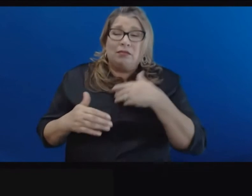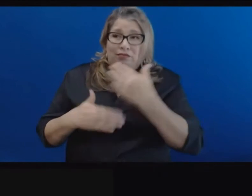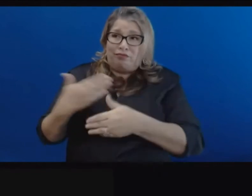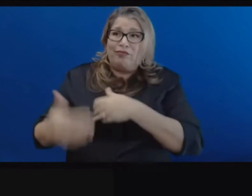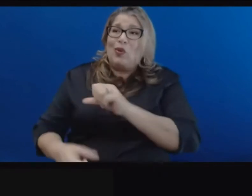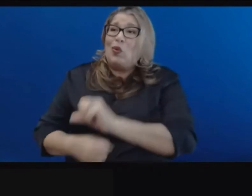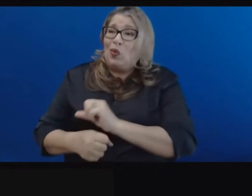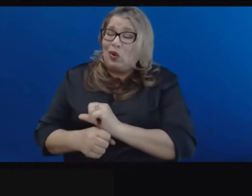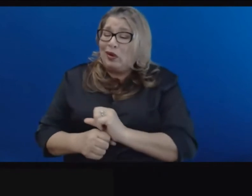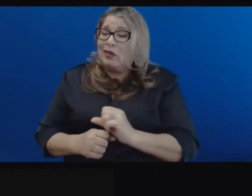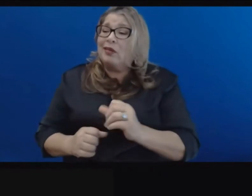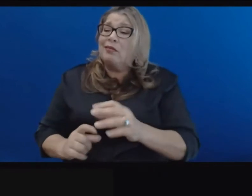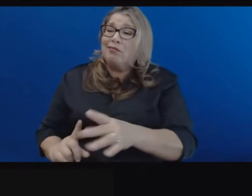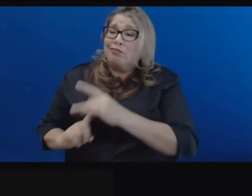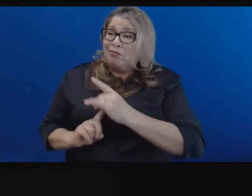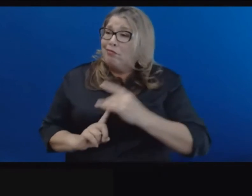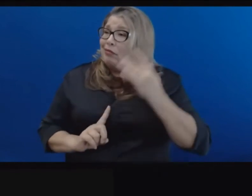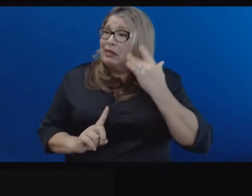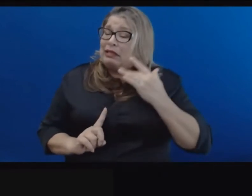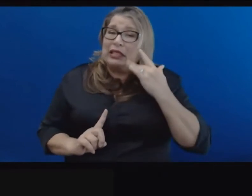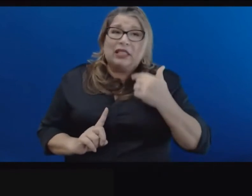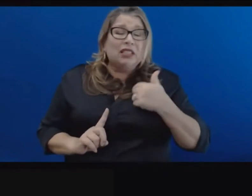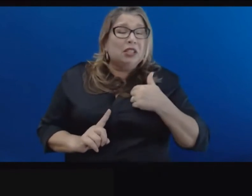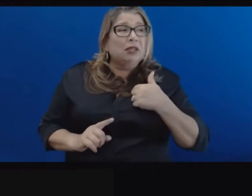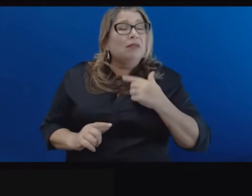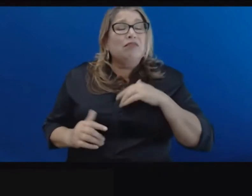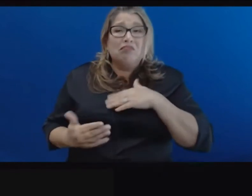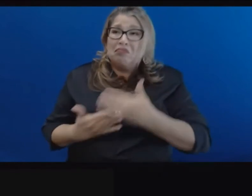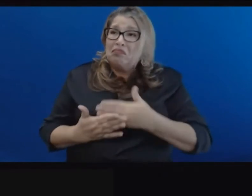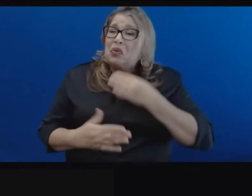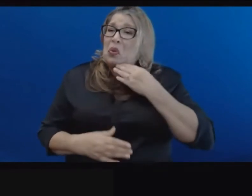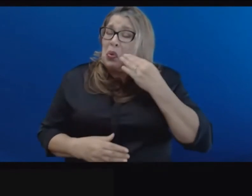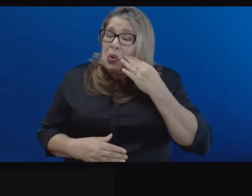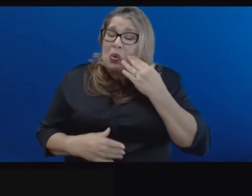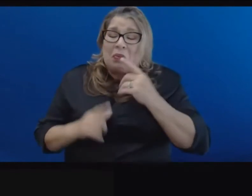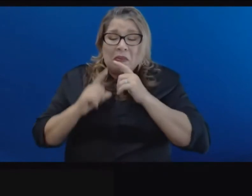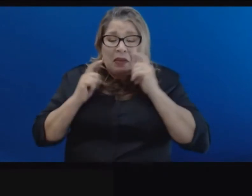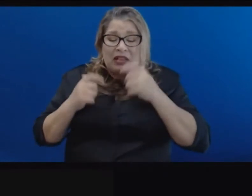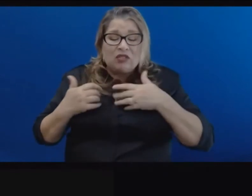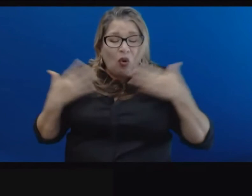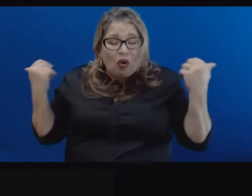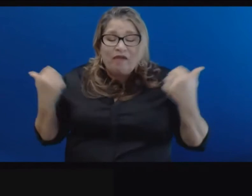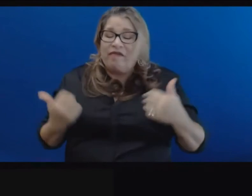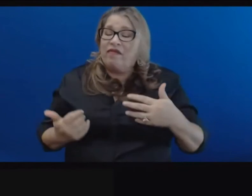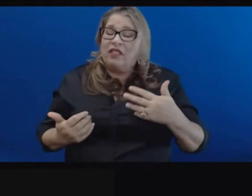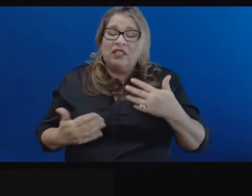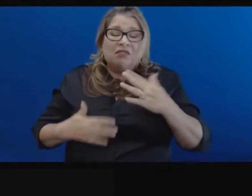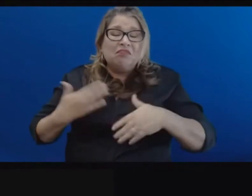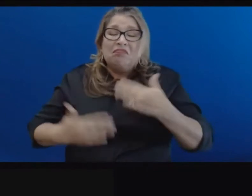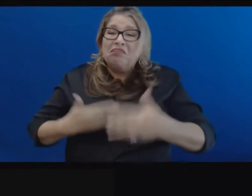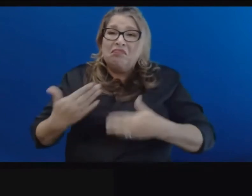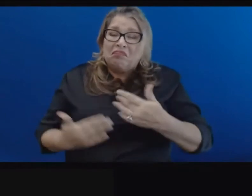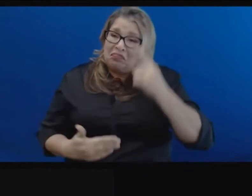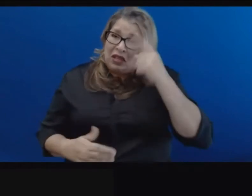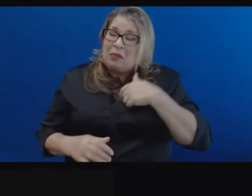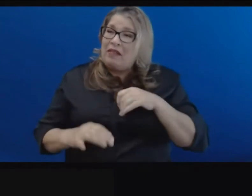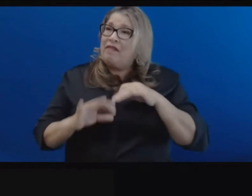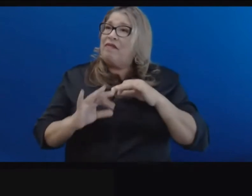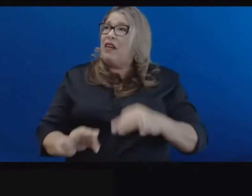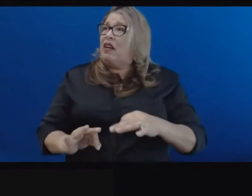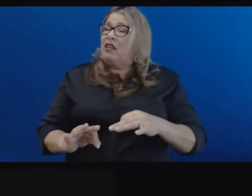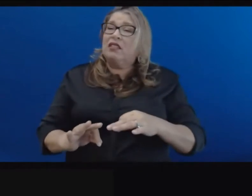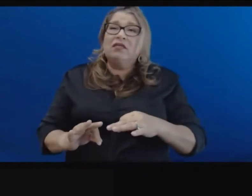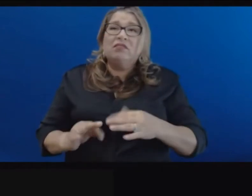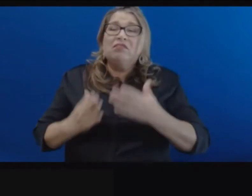did nothing that they didn't think was okay. They came home, they took off their mask, they wore it all day at work, and then they took out their mask,